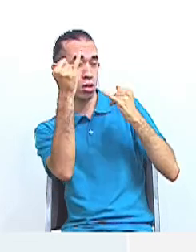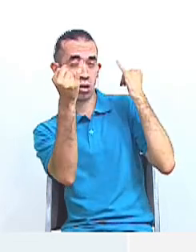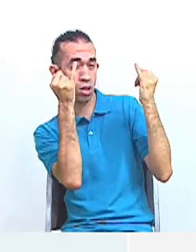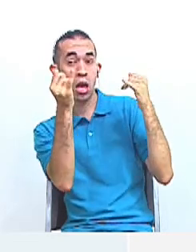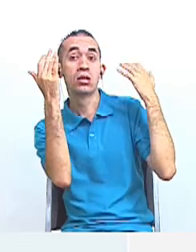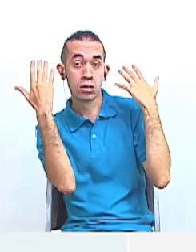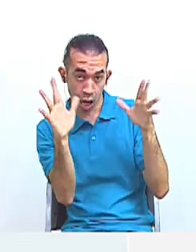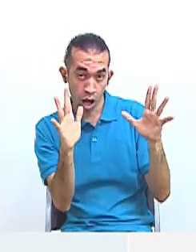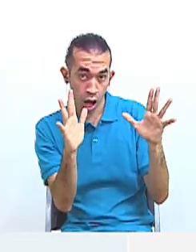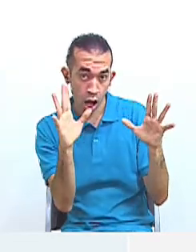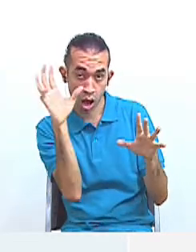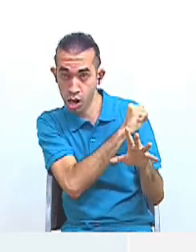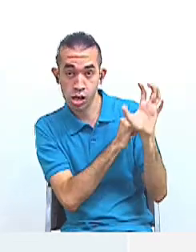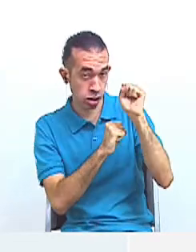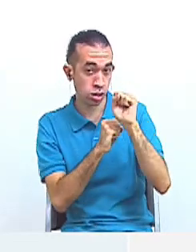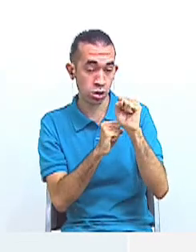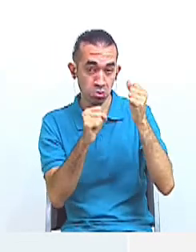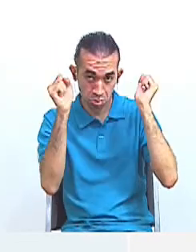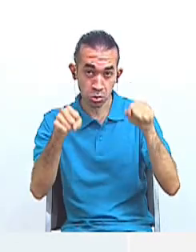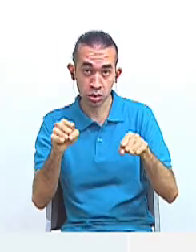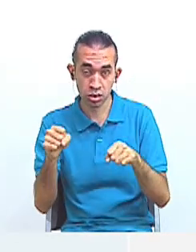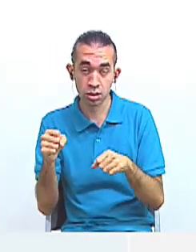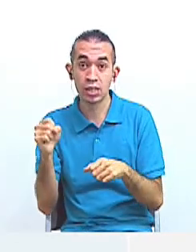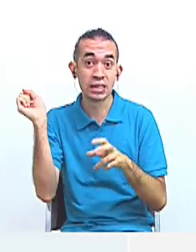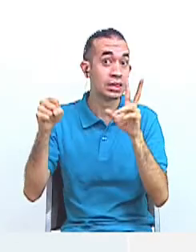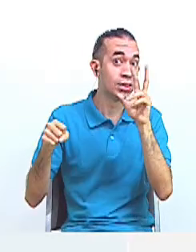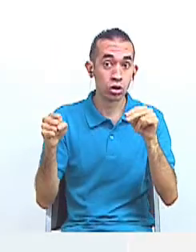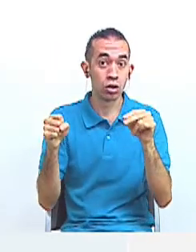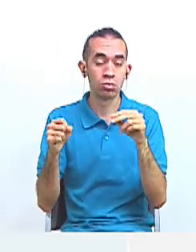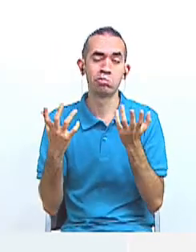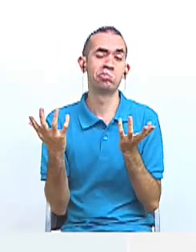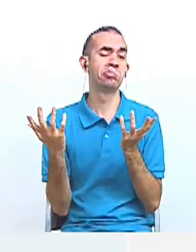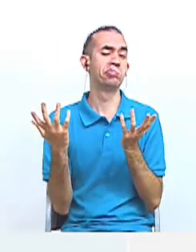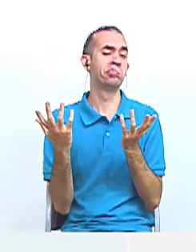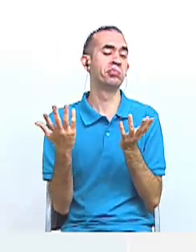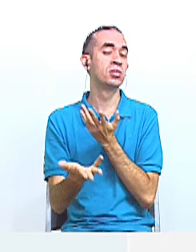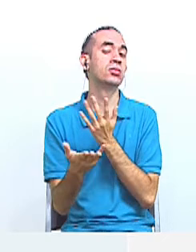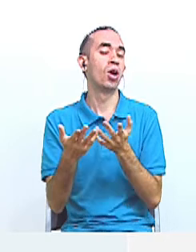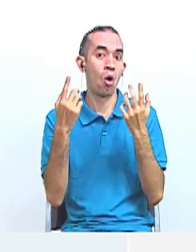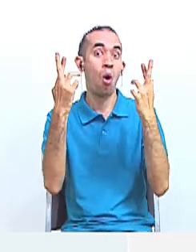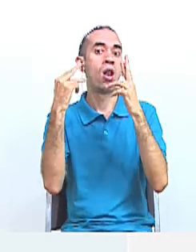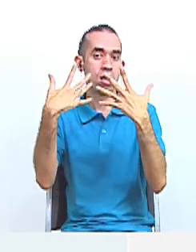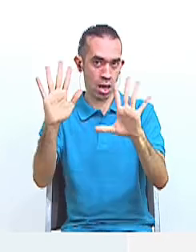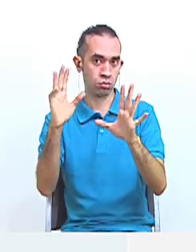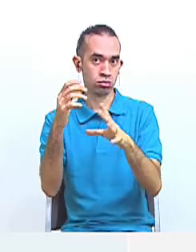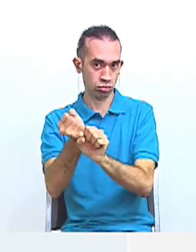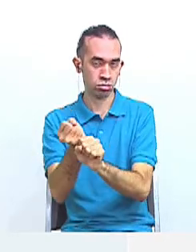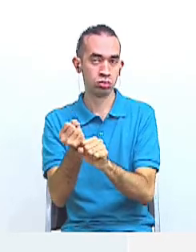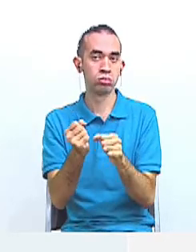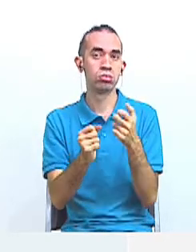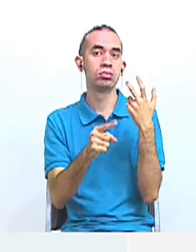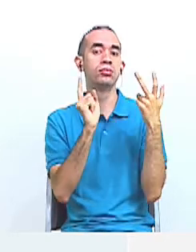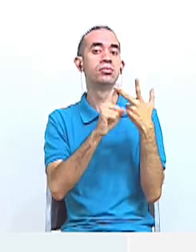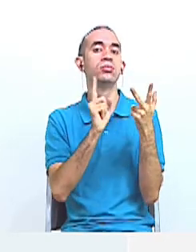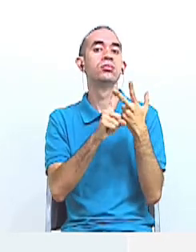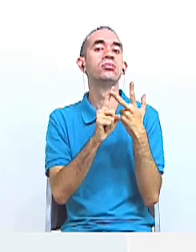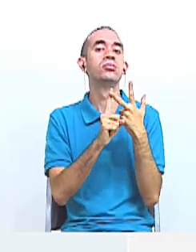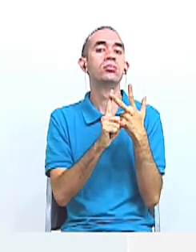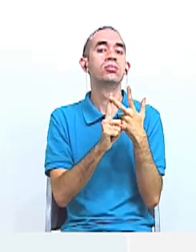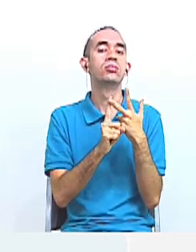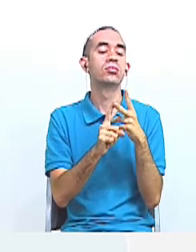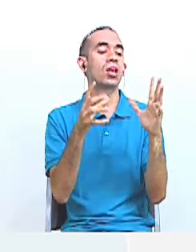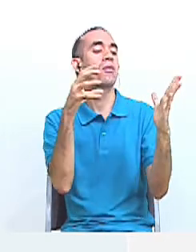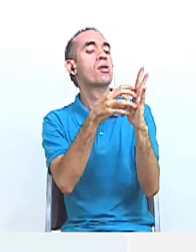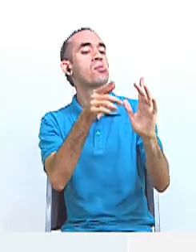able to do that? Yes? No? I hope you did. Were you able to identify facts in a